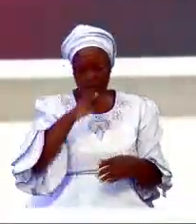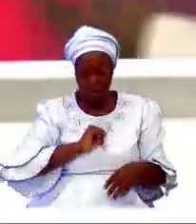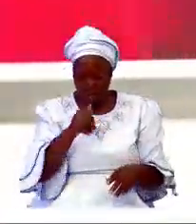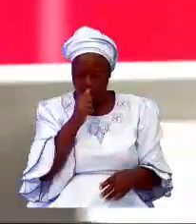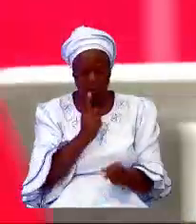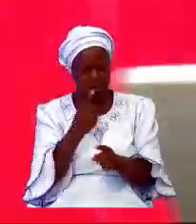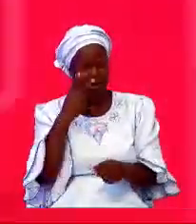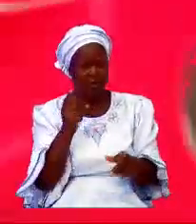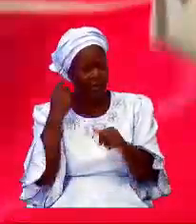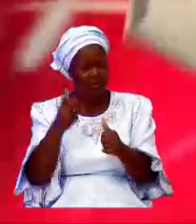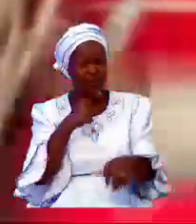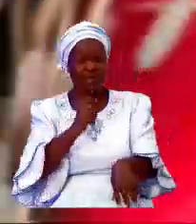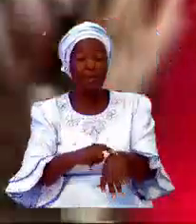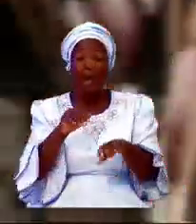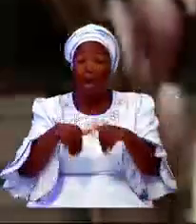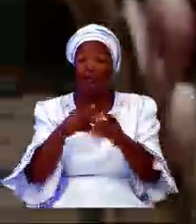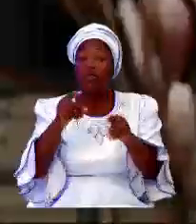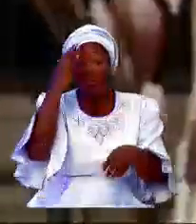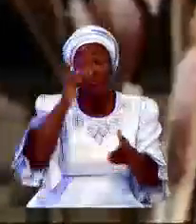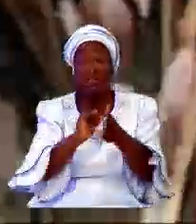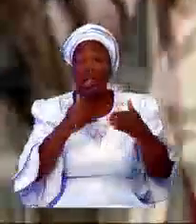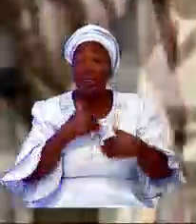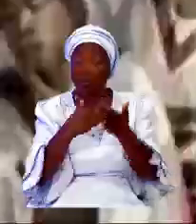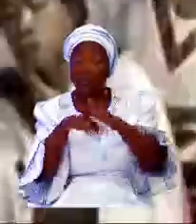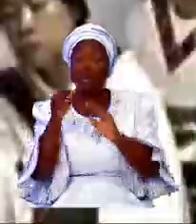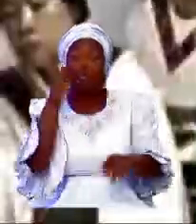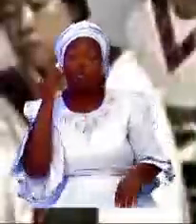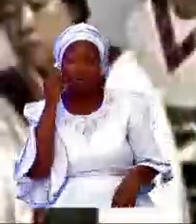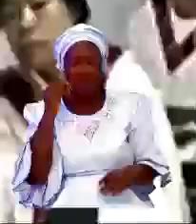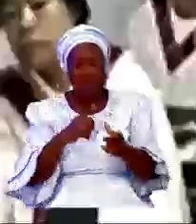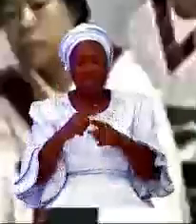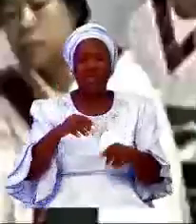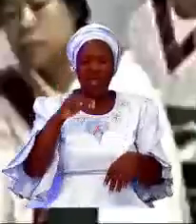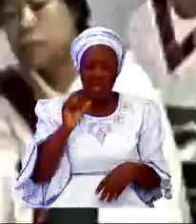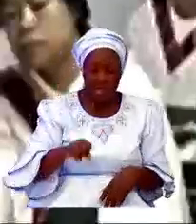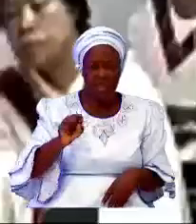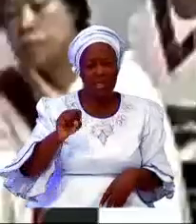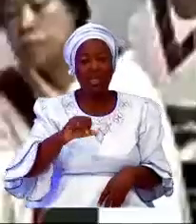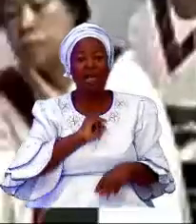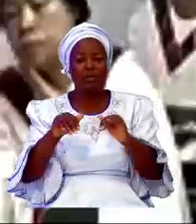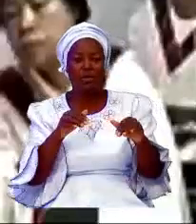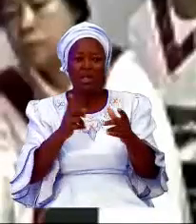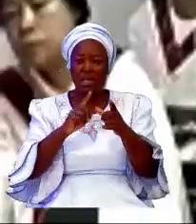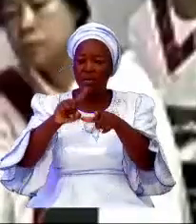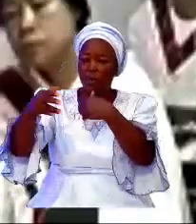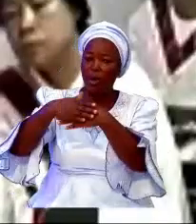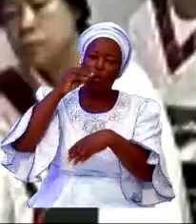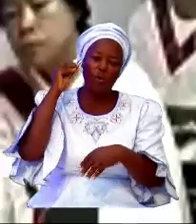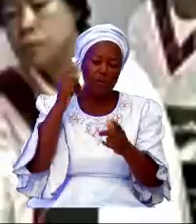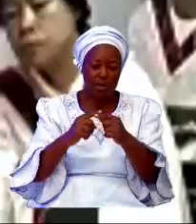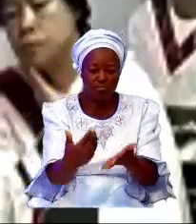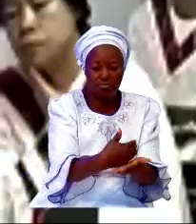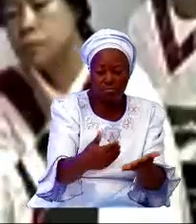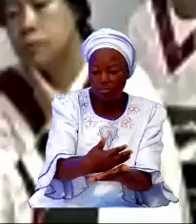you don't know me. I'm just seeing you for the first time. How do you know I have something in the house? He said, yes, I will do. And he got back